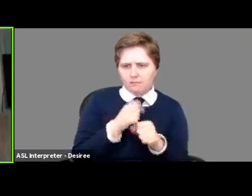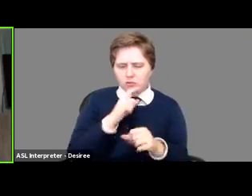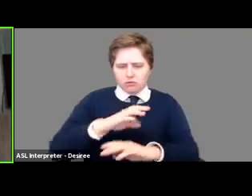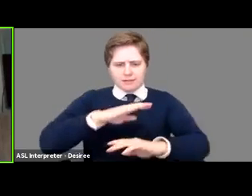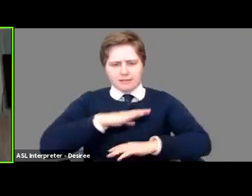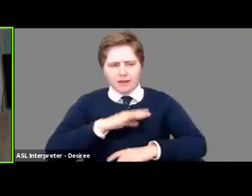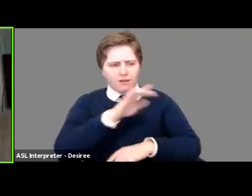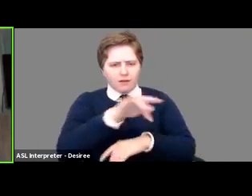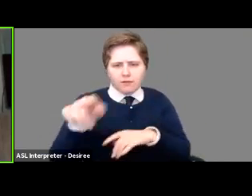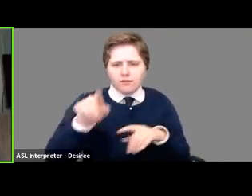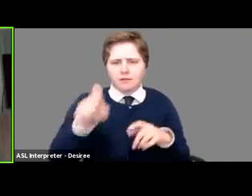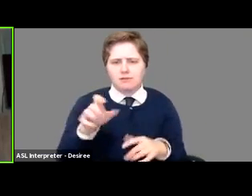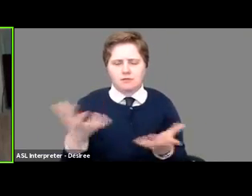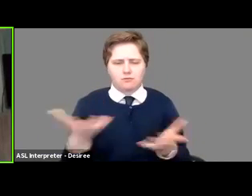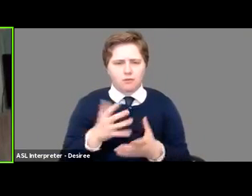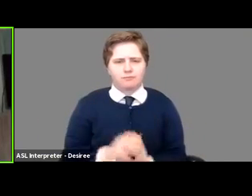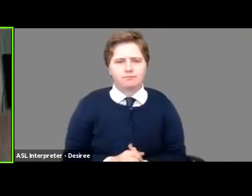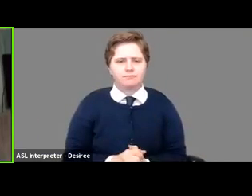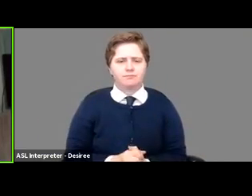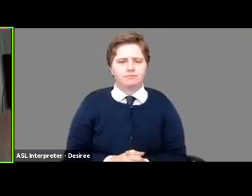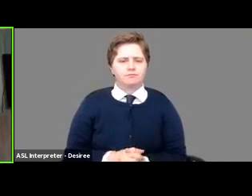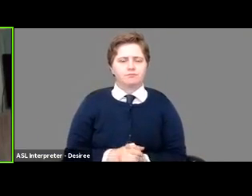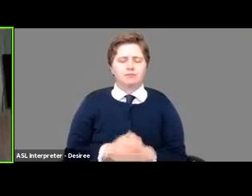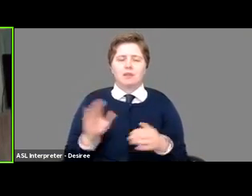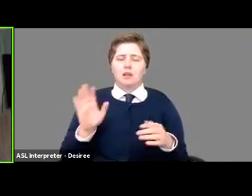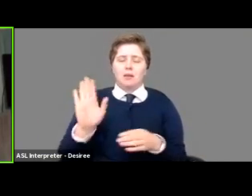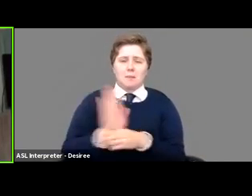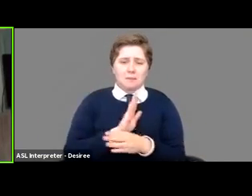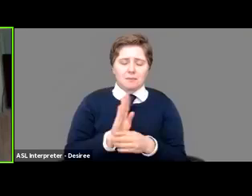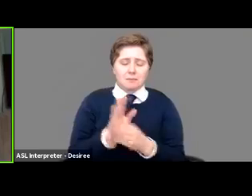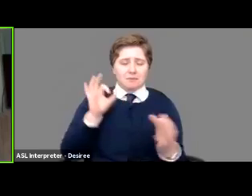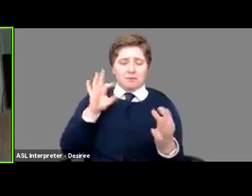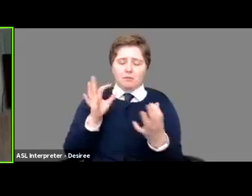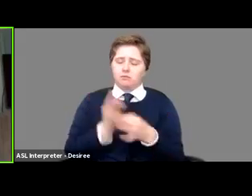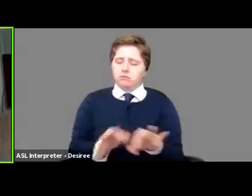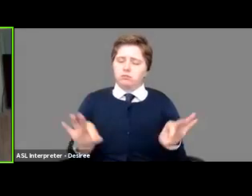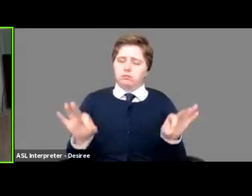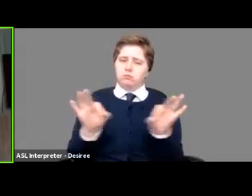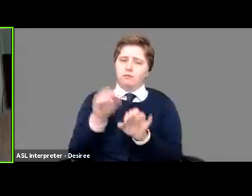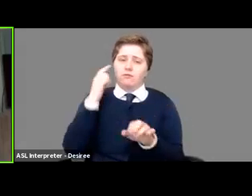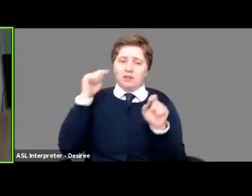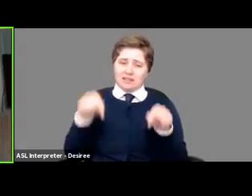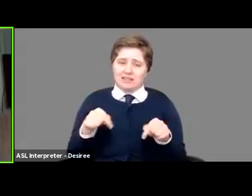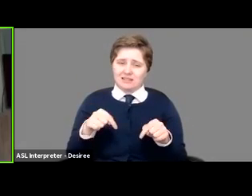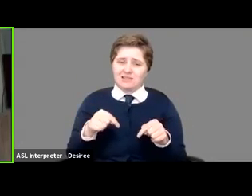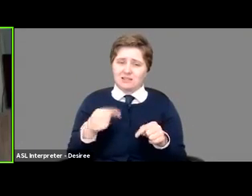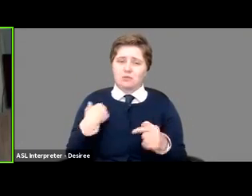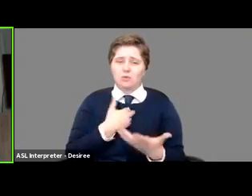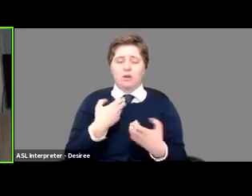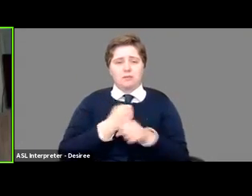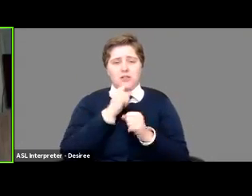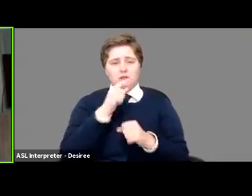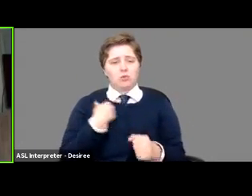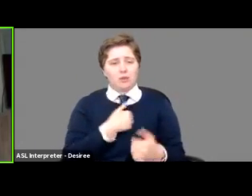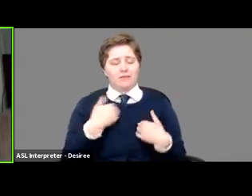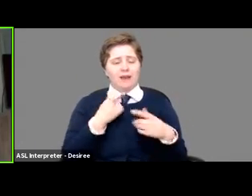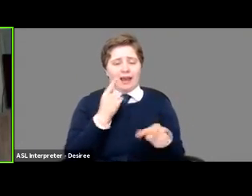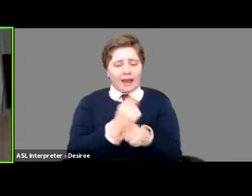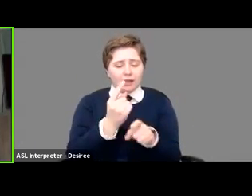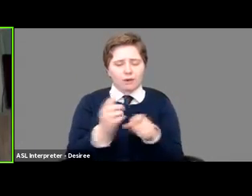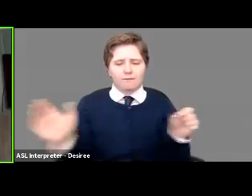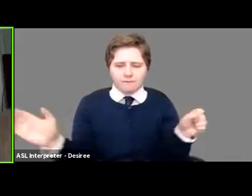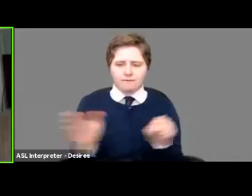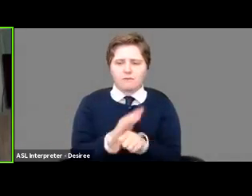needs of businesses. Business input is vital in this process so that we have accurate and complete